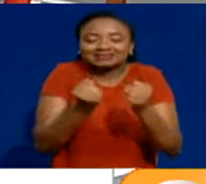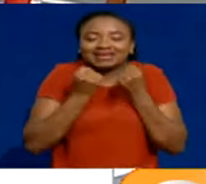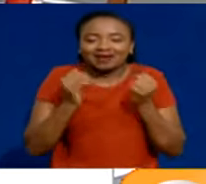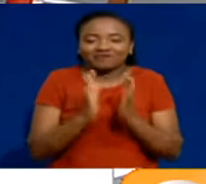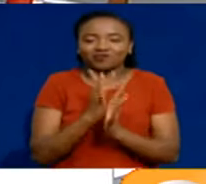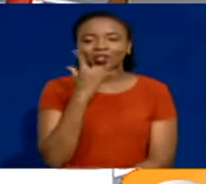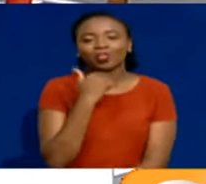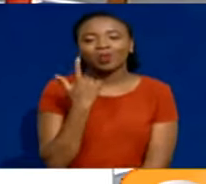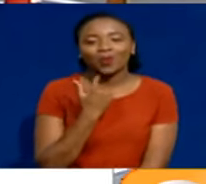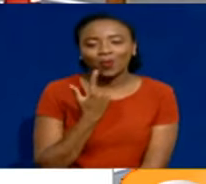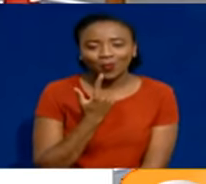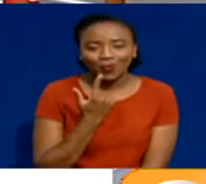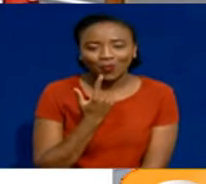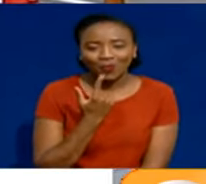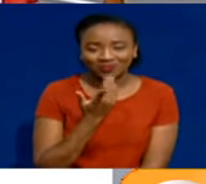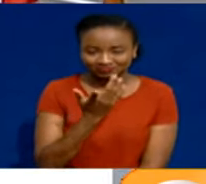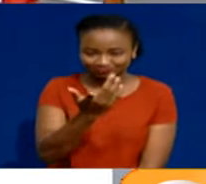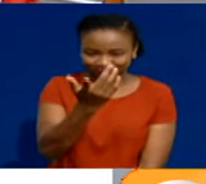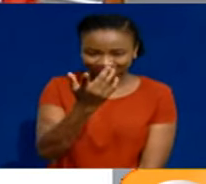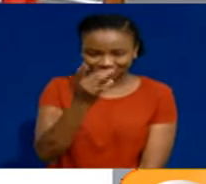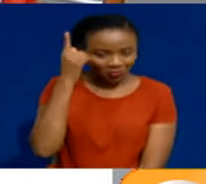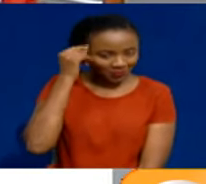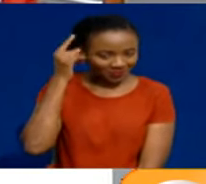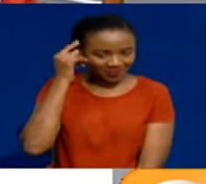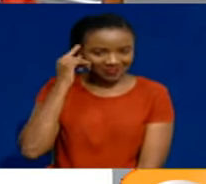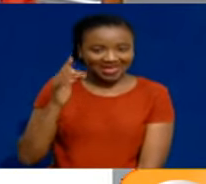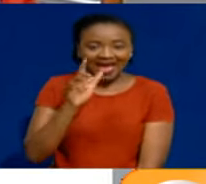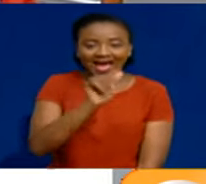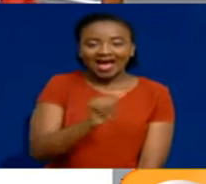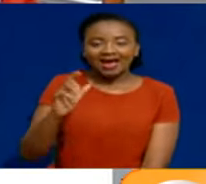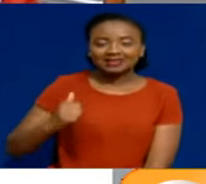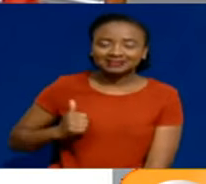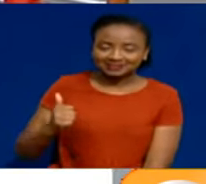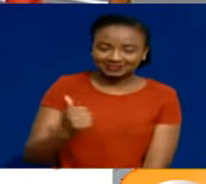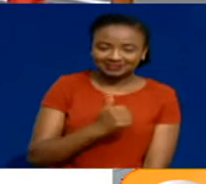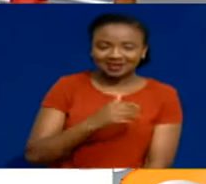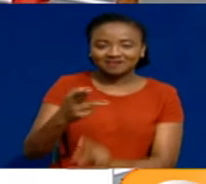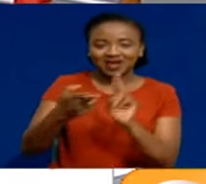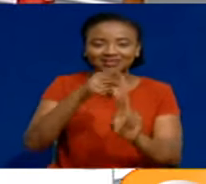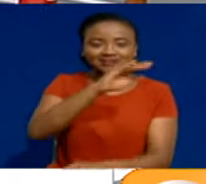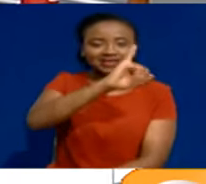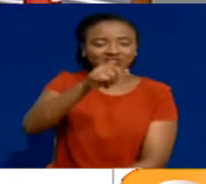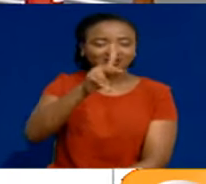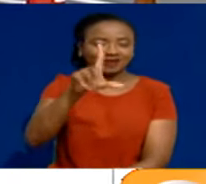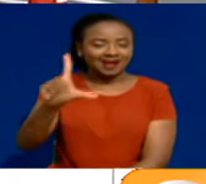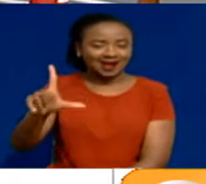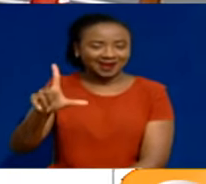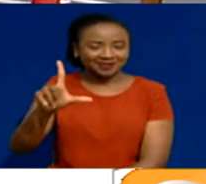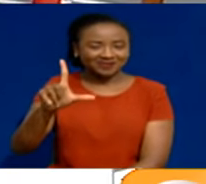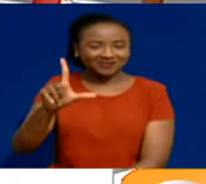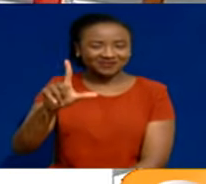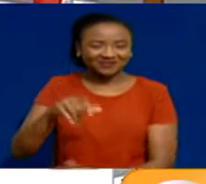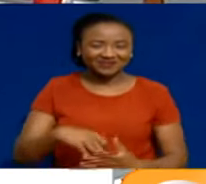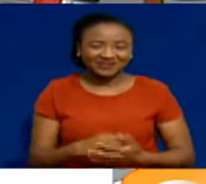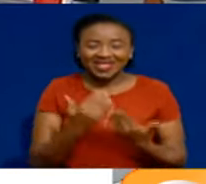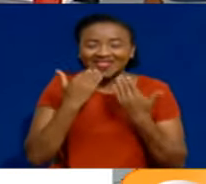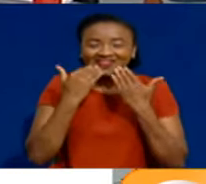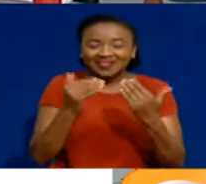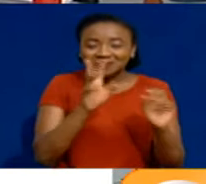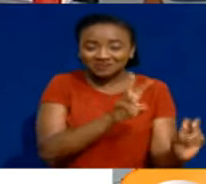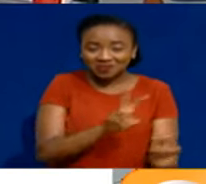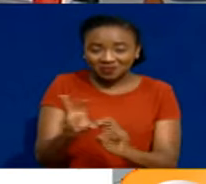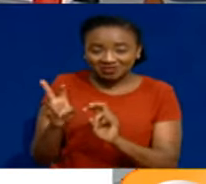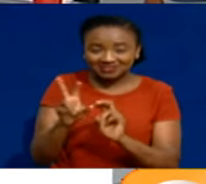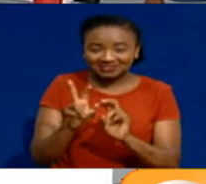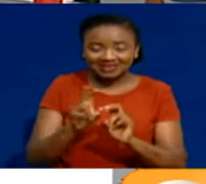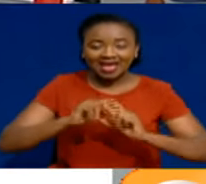are we safe? Do the math. At Koinange Jeff, at Citizen TV Kenya, the hashtag JKLive. Thanks so much for being a part